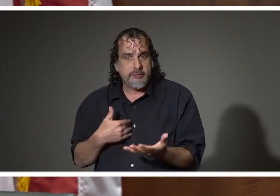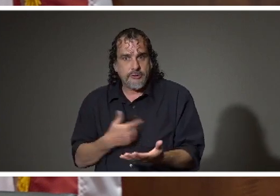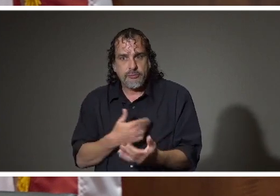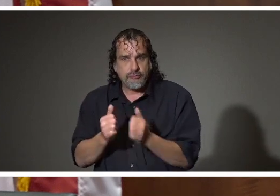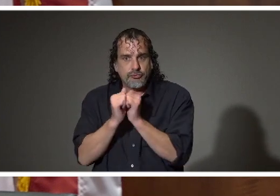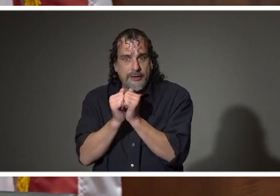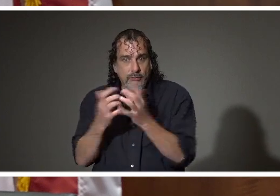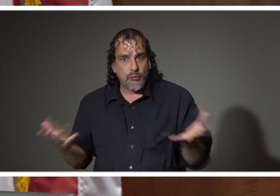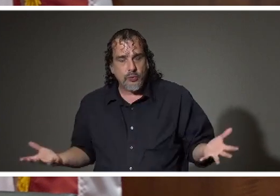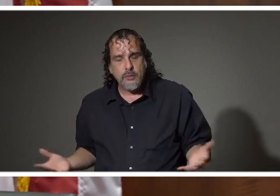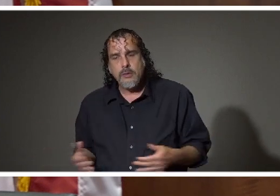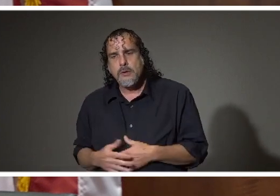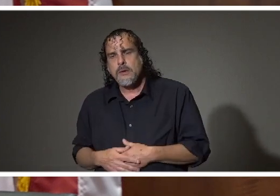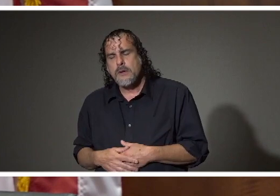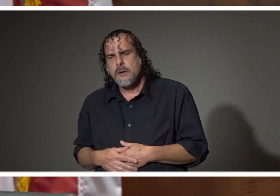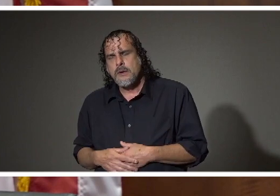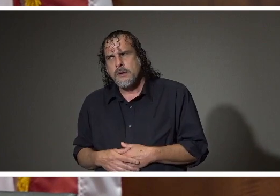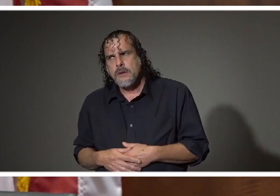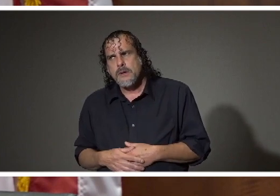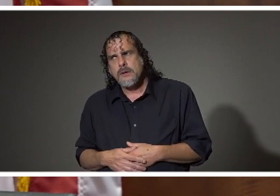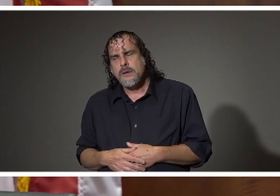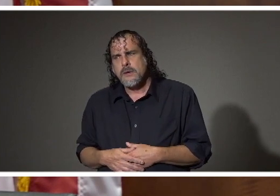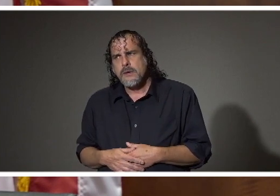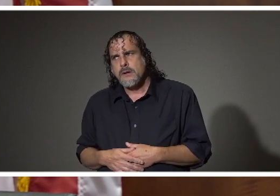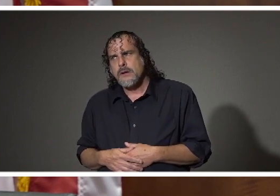couple of other things.